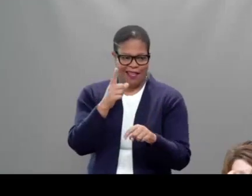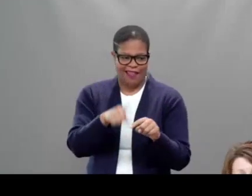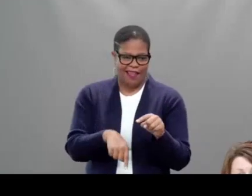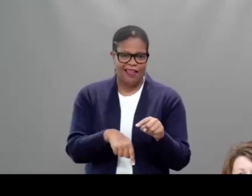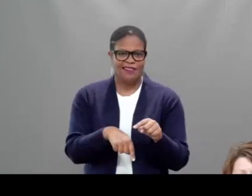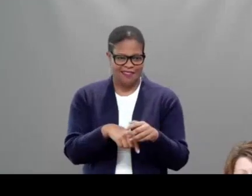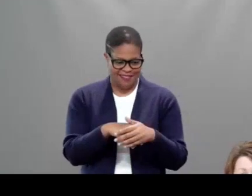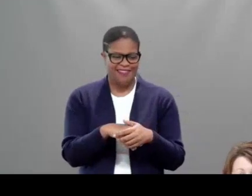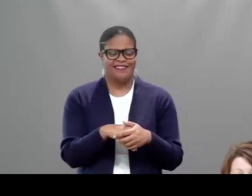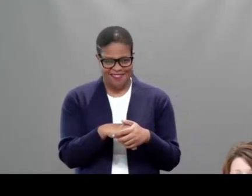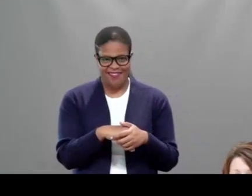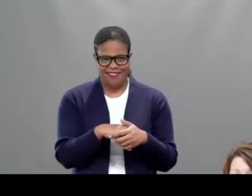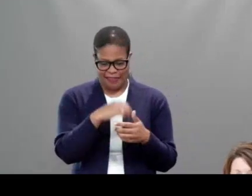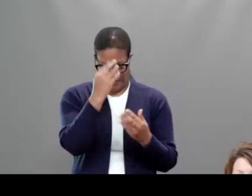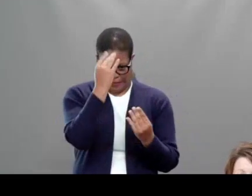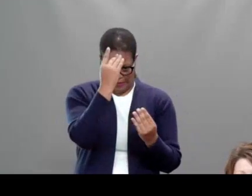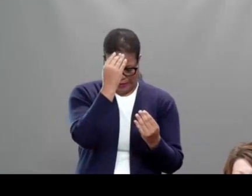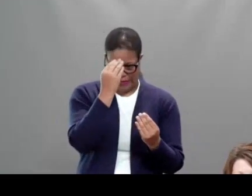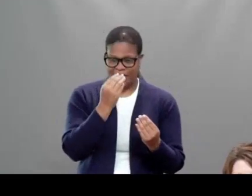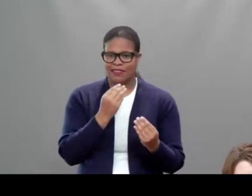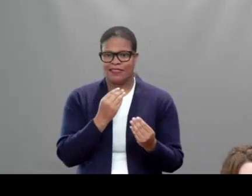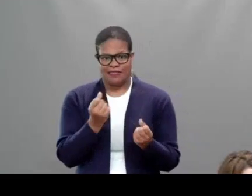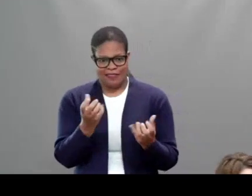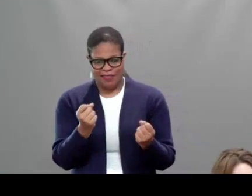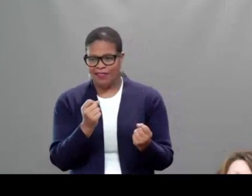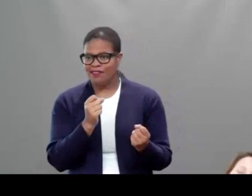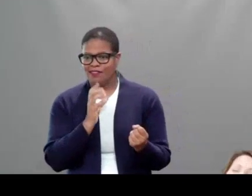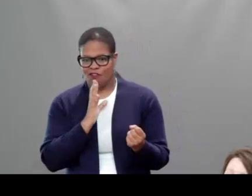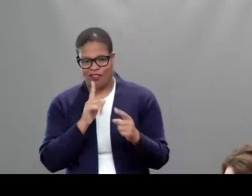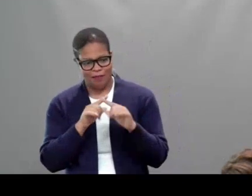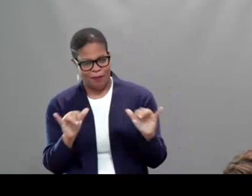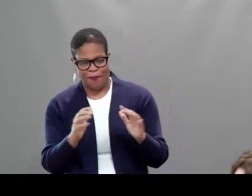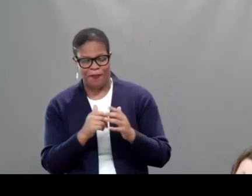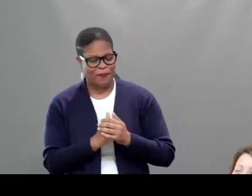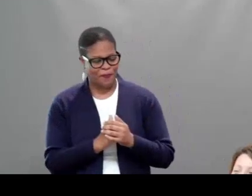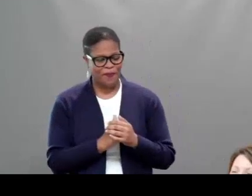can't think and sign and talk at the same time.